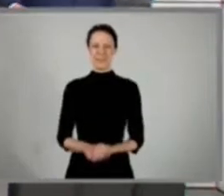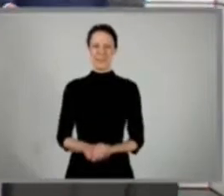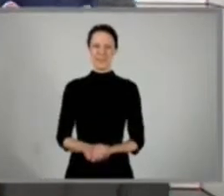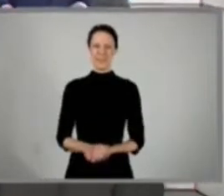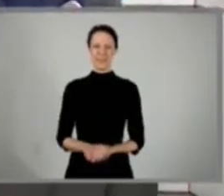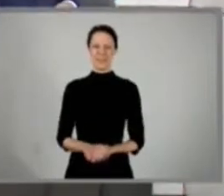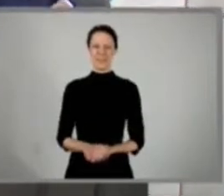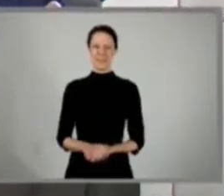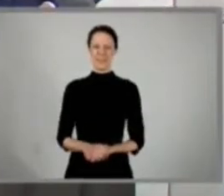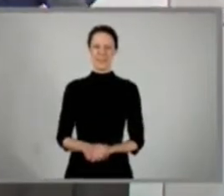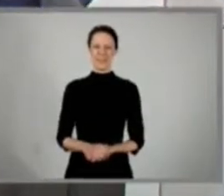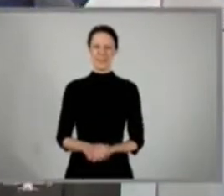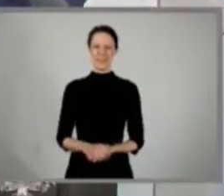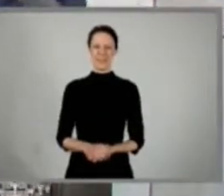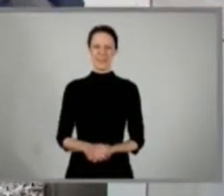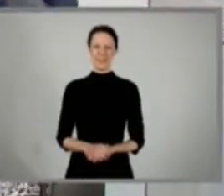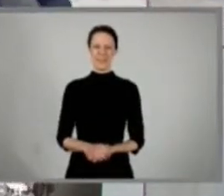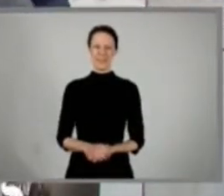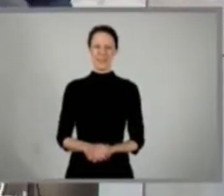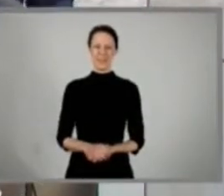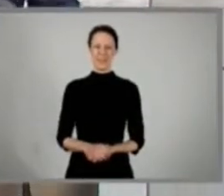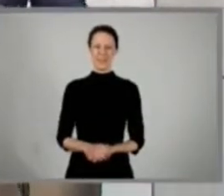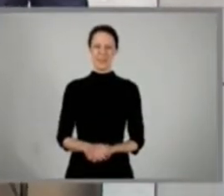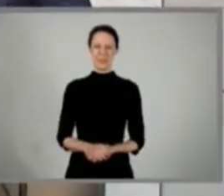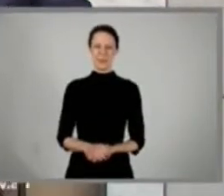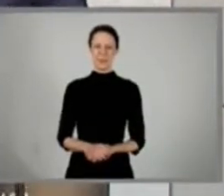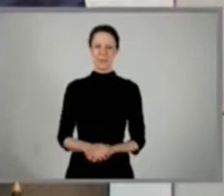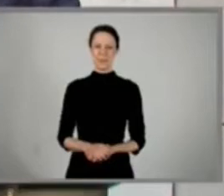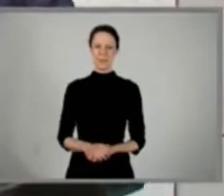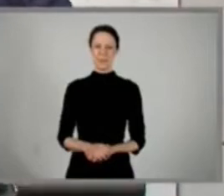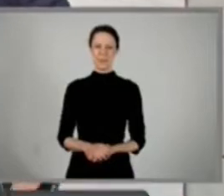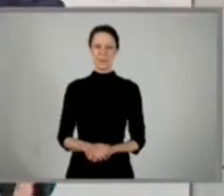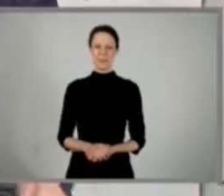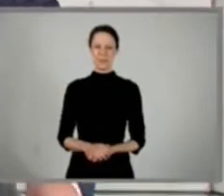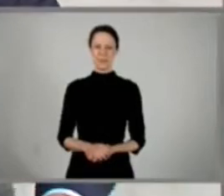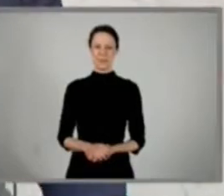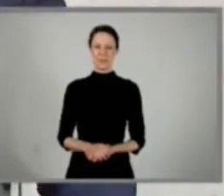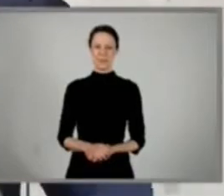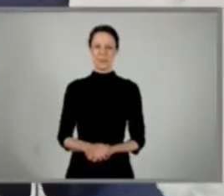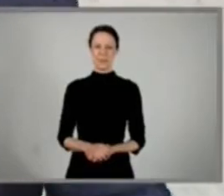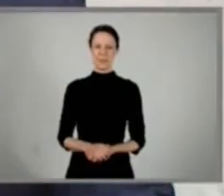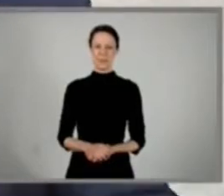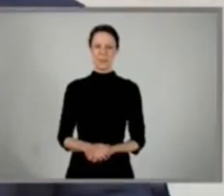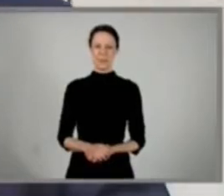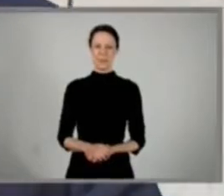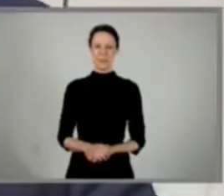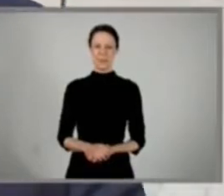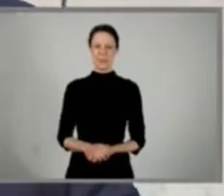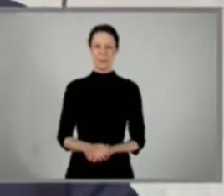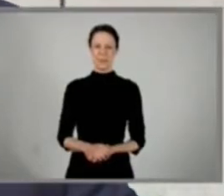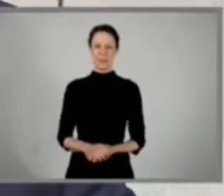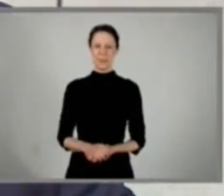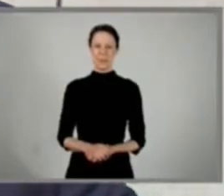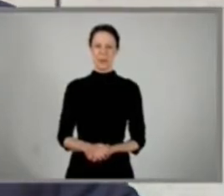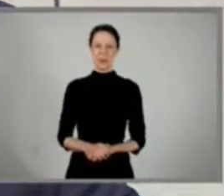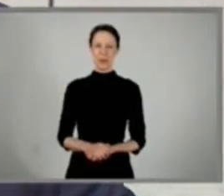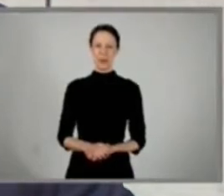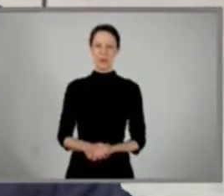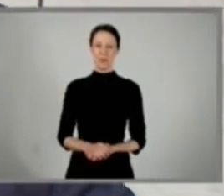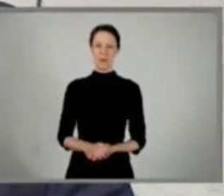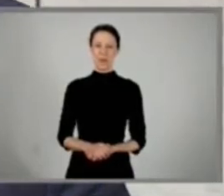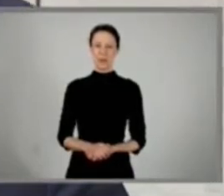Good afternoon. I'm joined by Professor Kelly as usual, and I'm also joined by our Chief Scientist, Dr. Alan